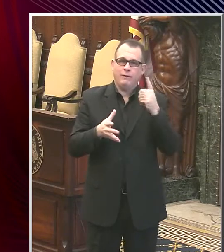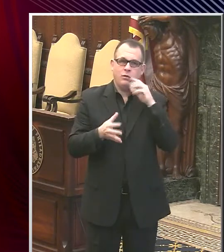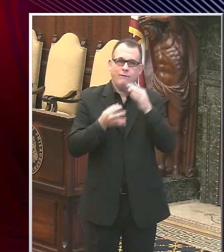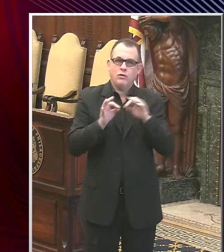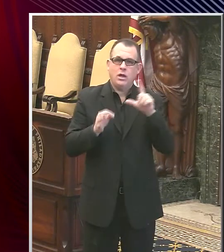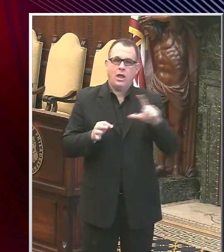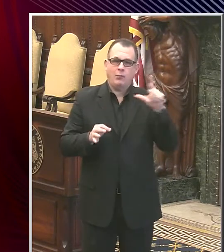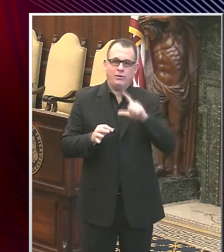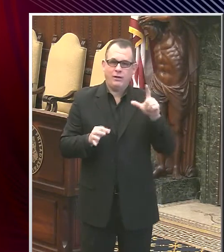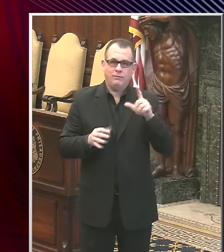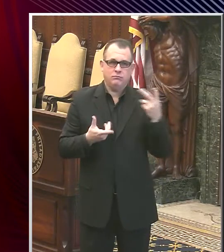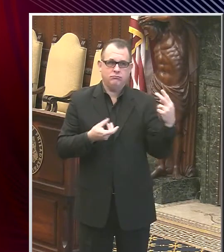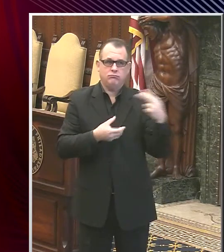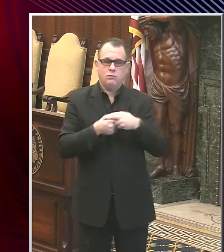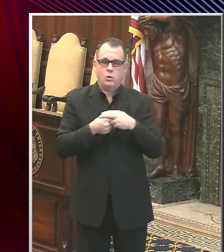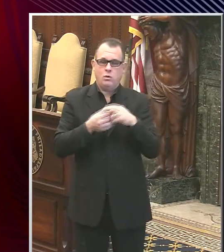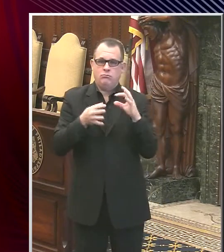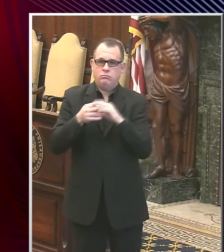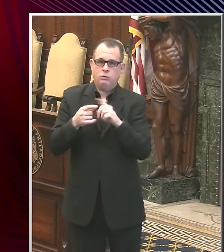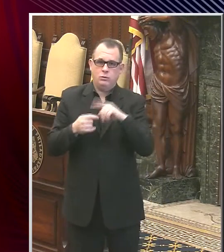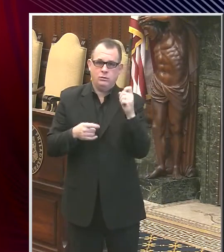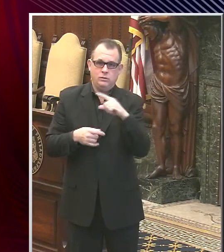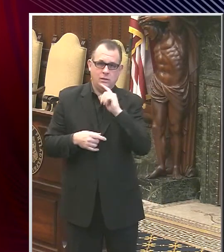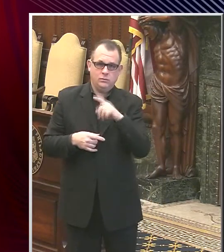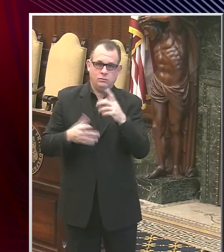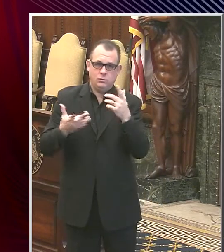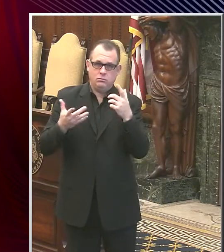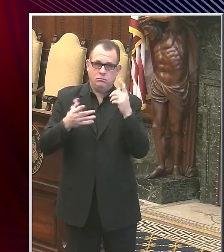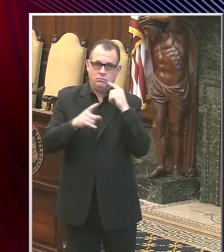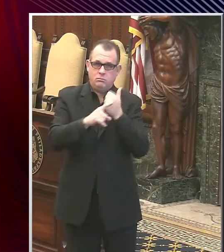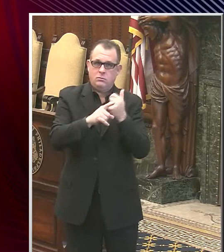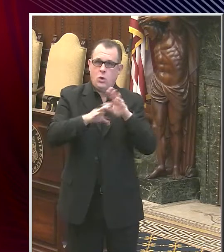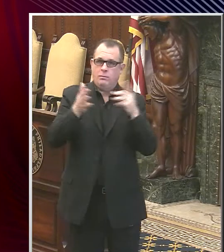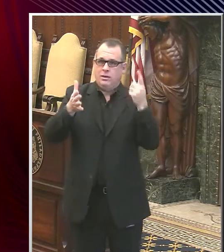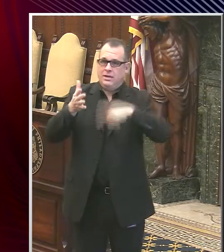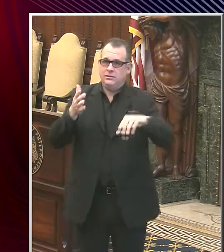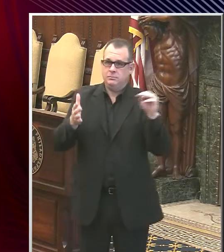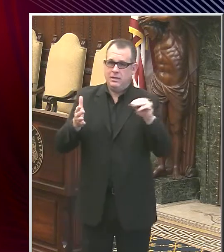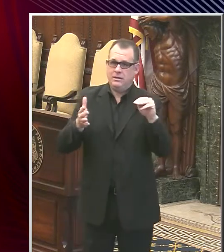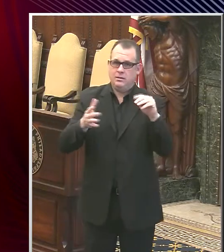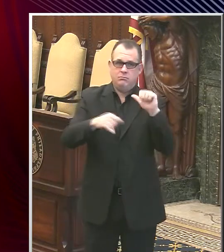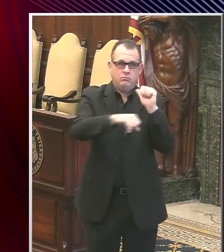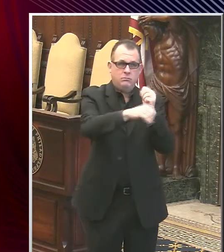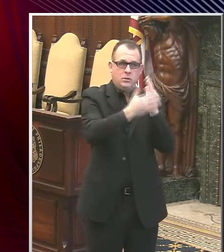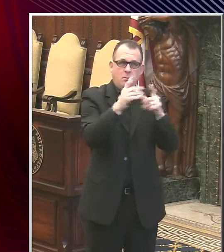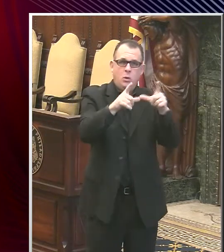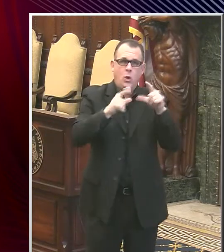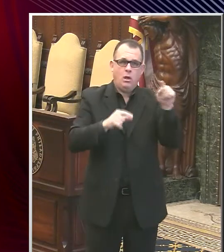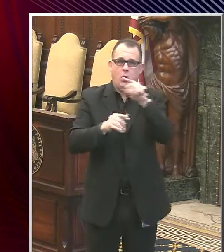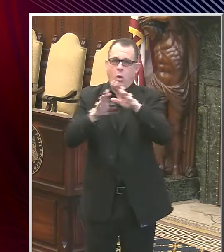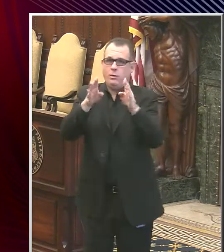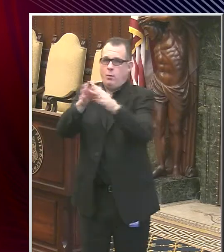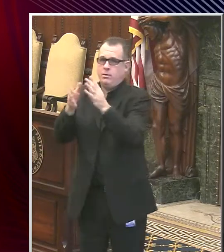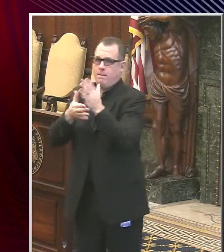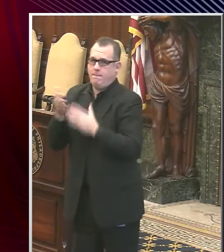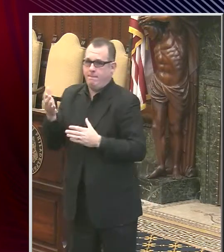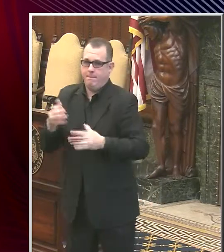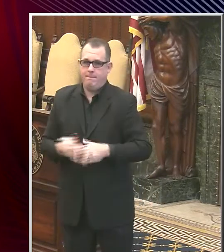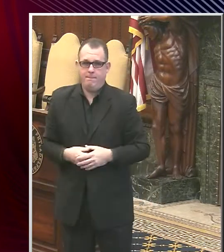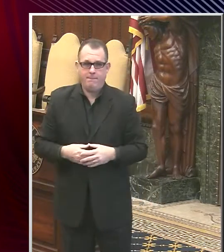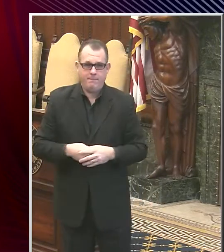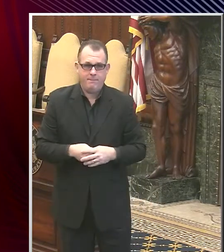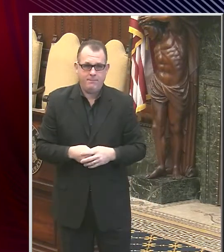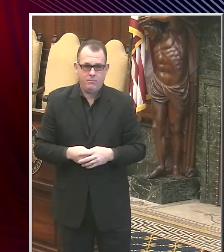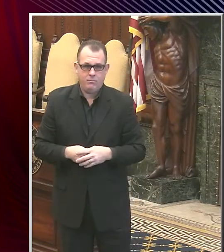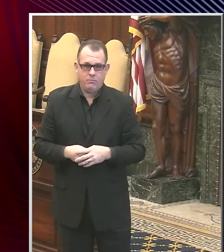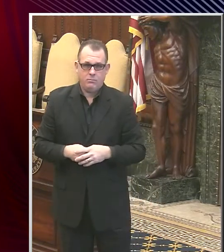Library, has joined us today for questions on the reopening next week of certain branches. And because of limited time, we ask